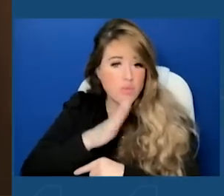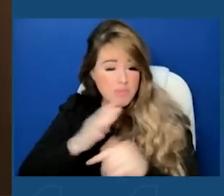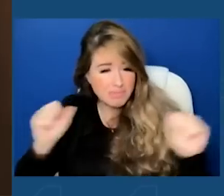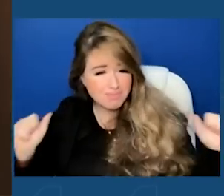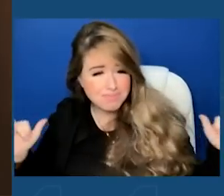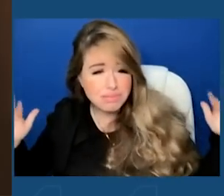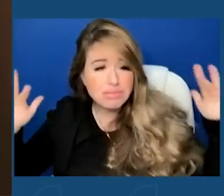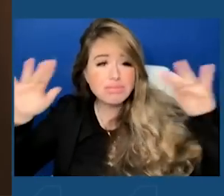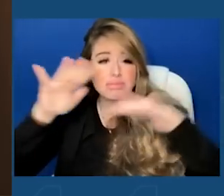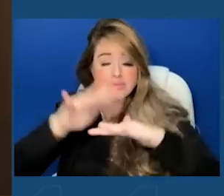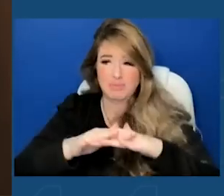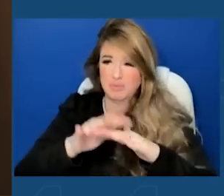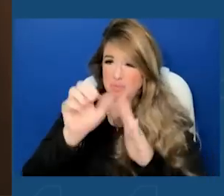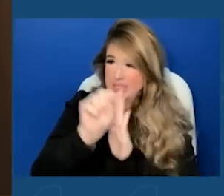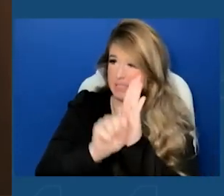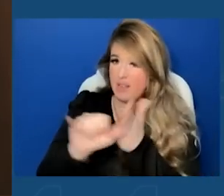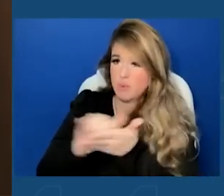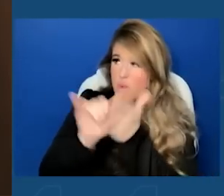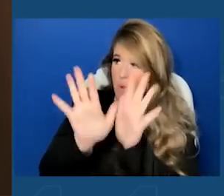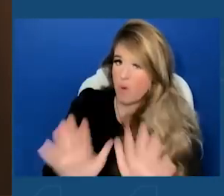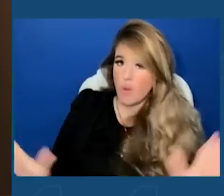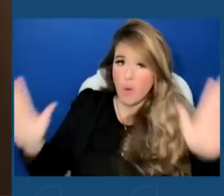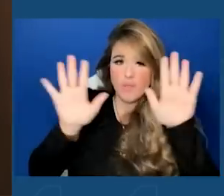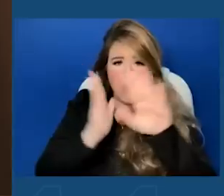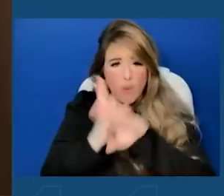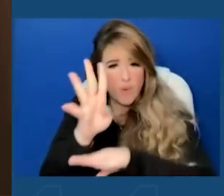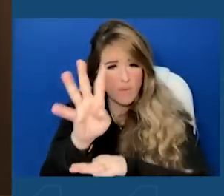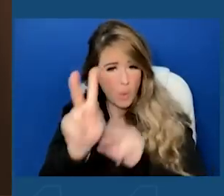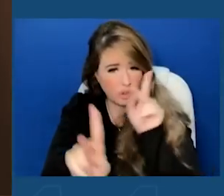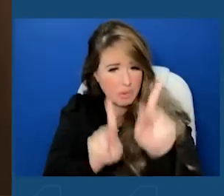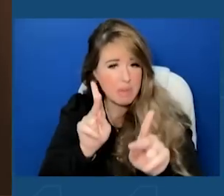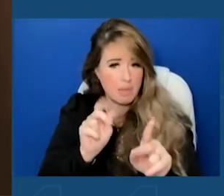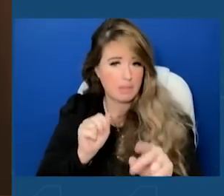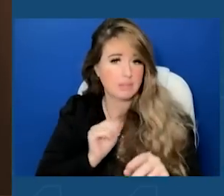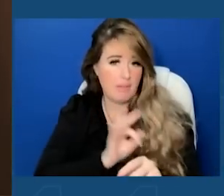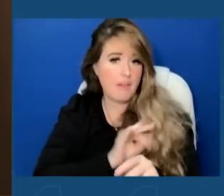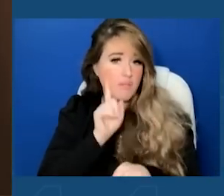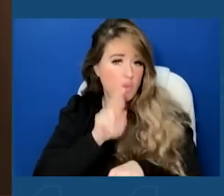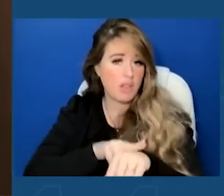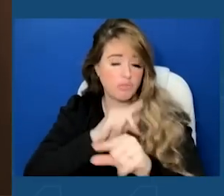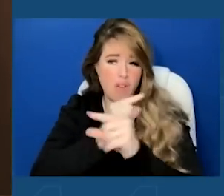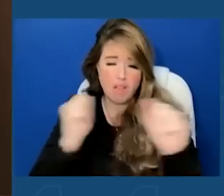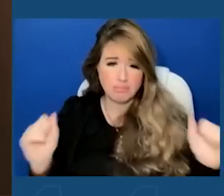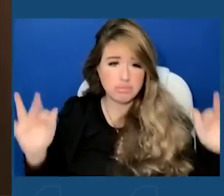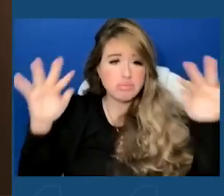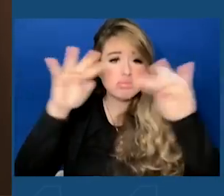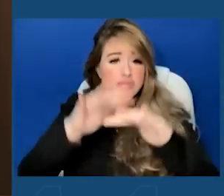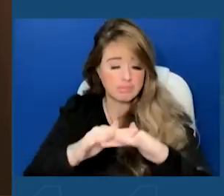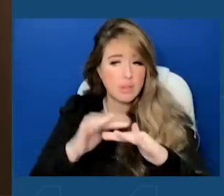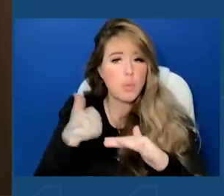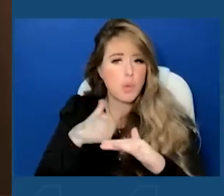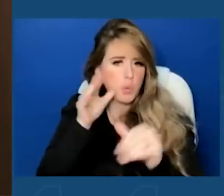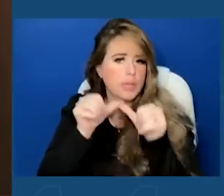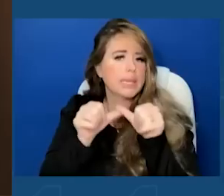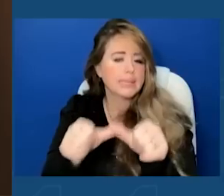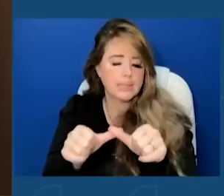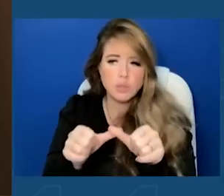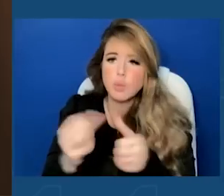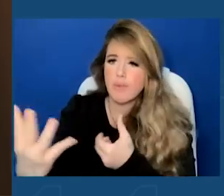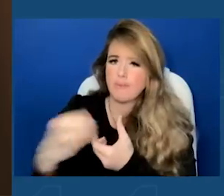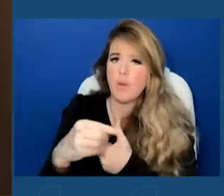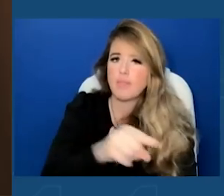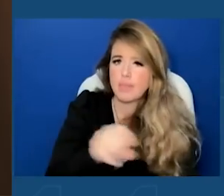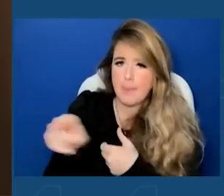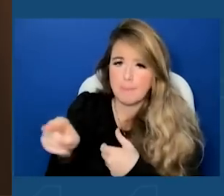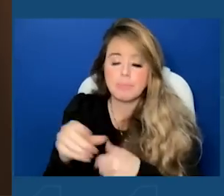400 strong. More are on the way, and we're going to continue having them involved in our missions, search and rescue,